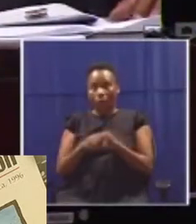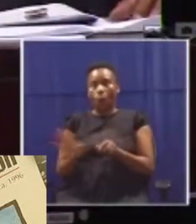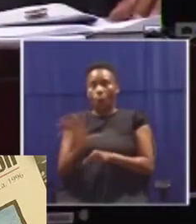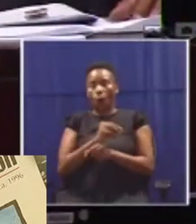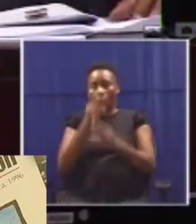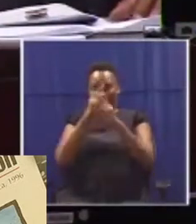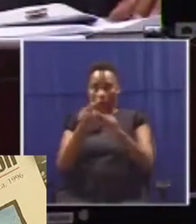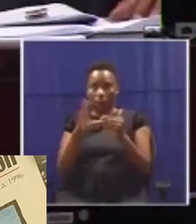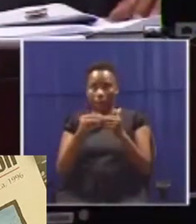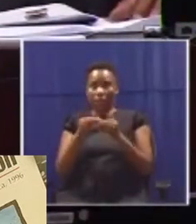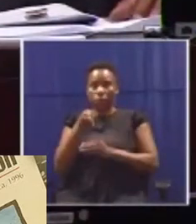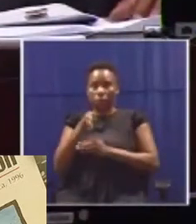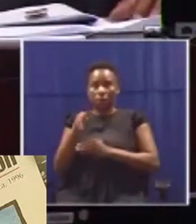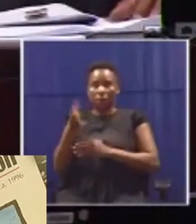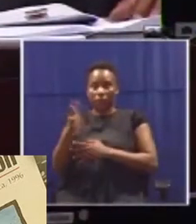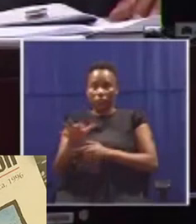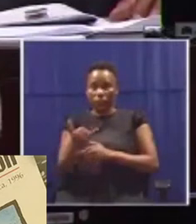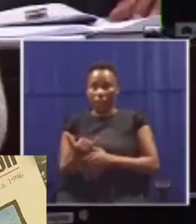members who are here.